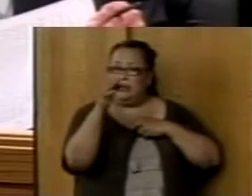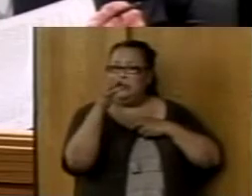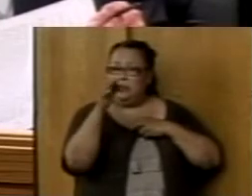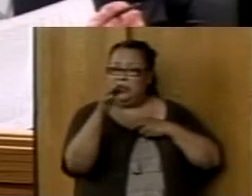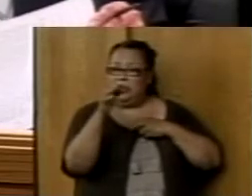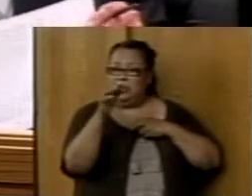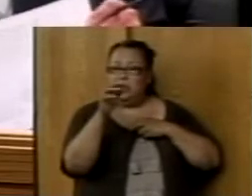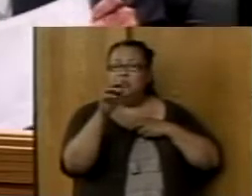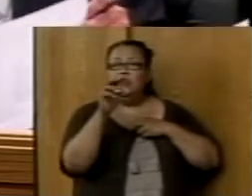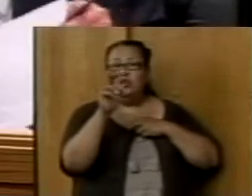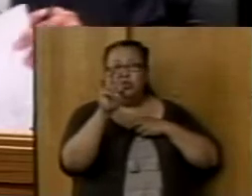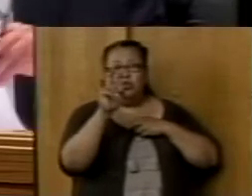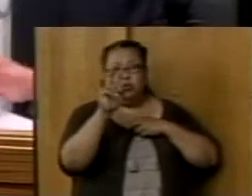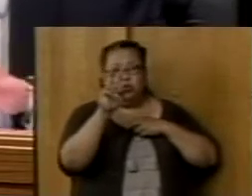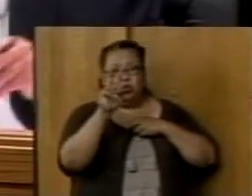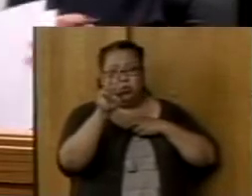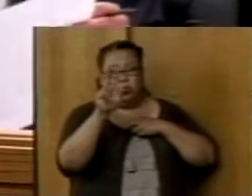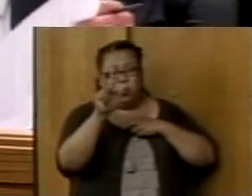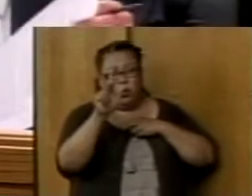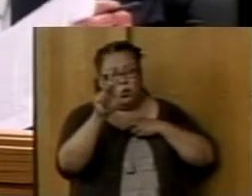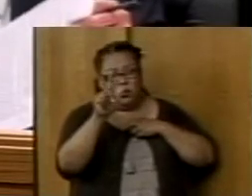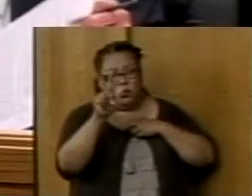19, 20, 21,